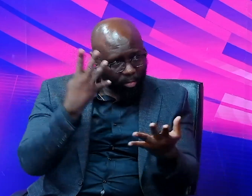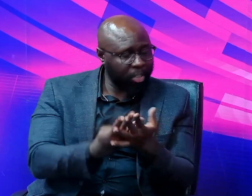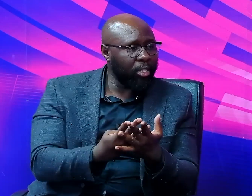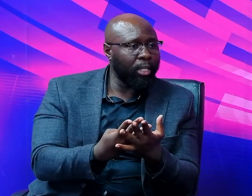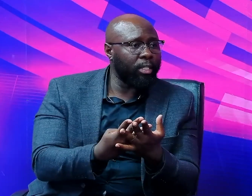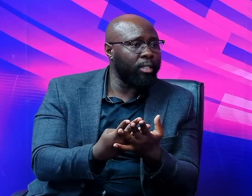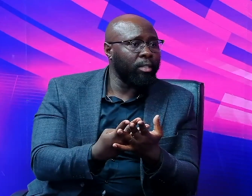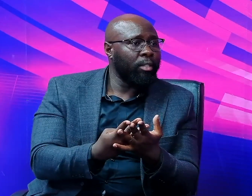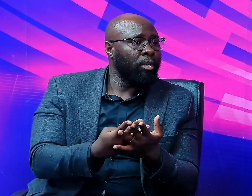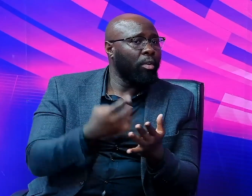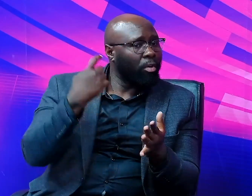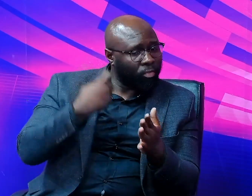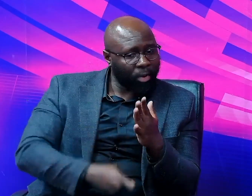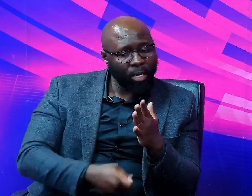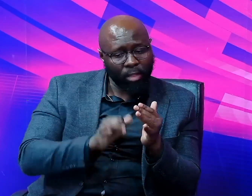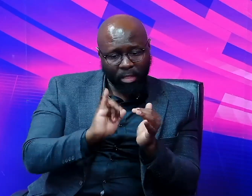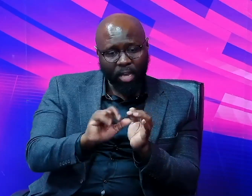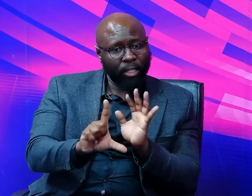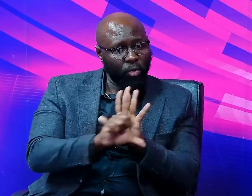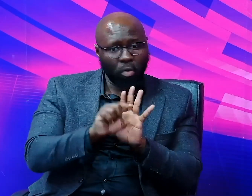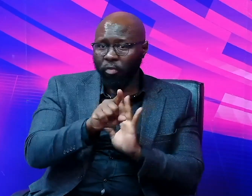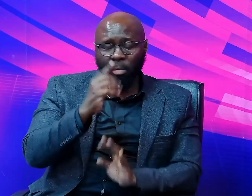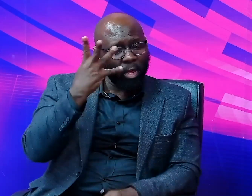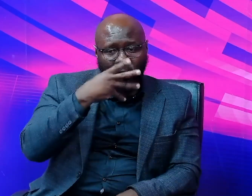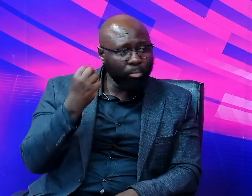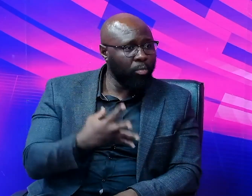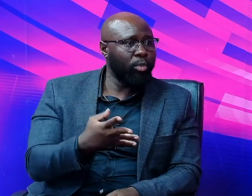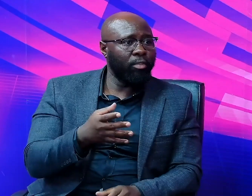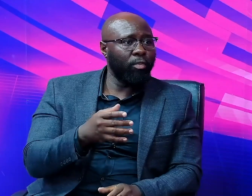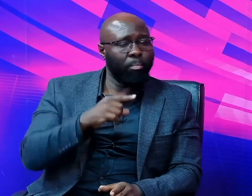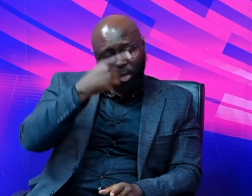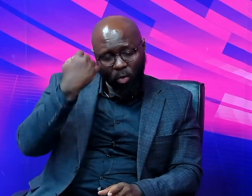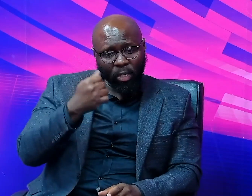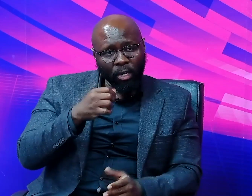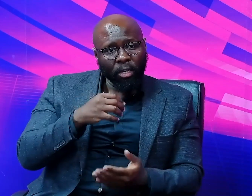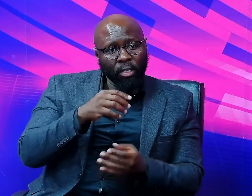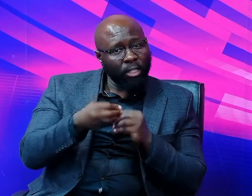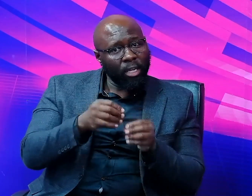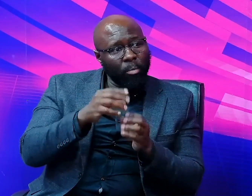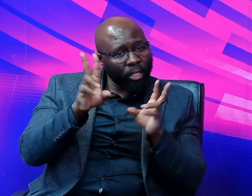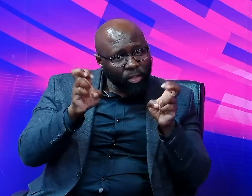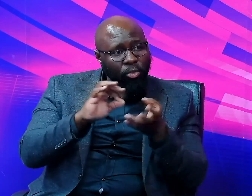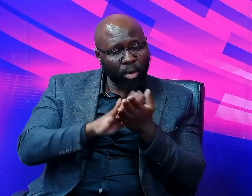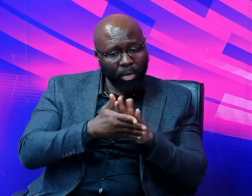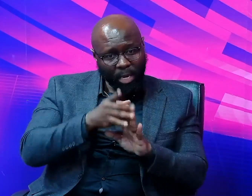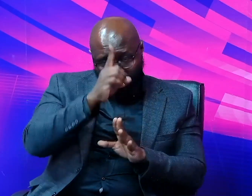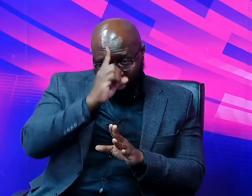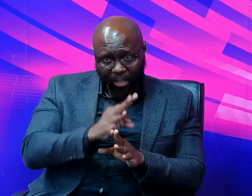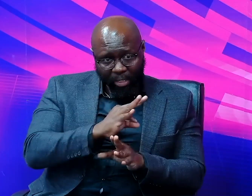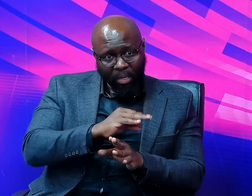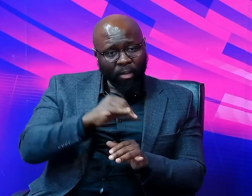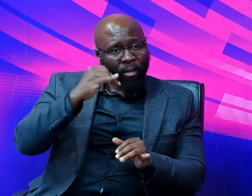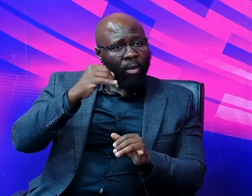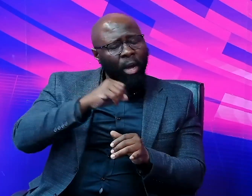is a criminal offense and one can be jailed. One can be fined. So this law is very beautiful because now